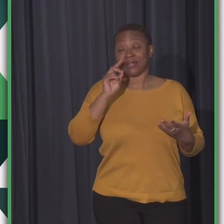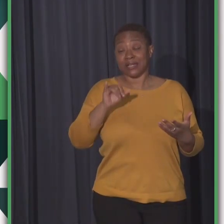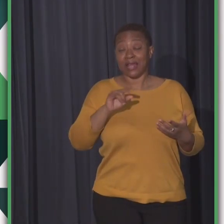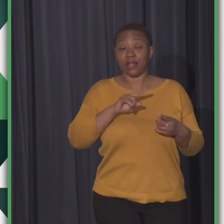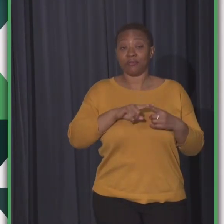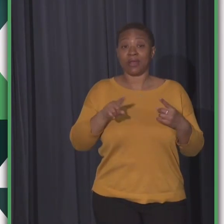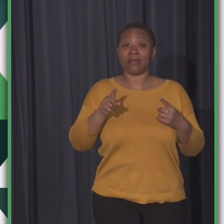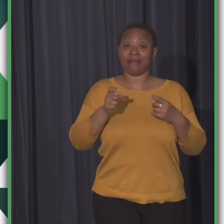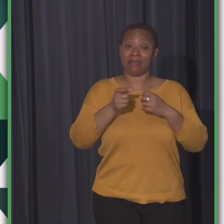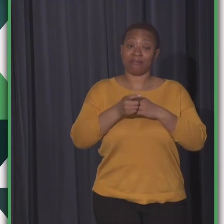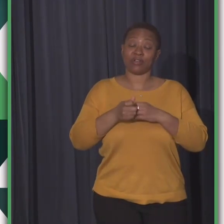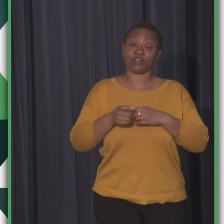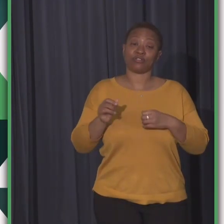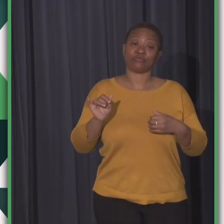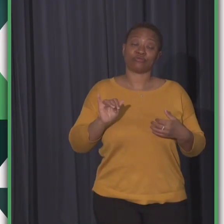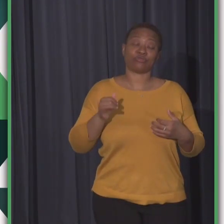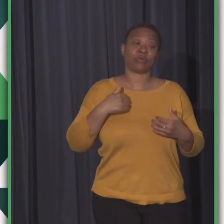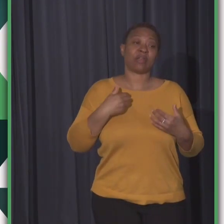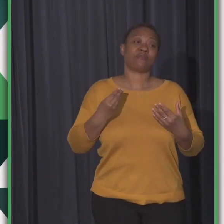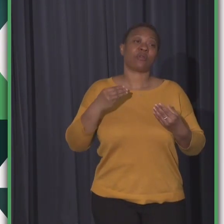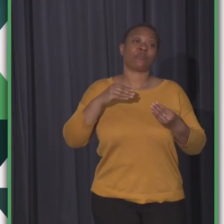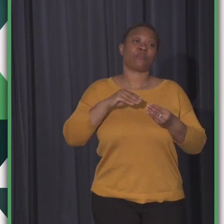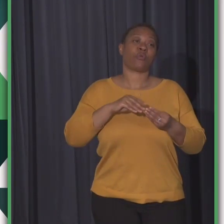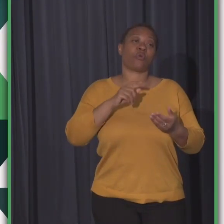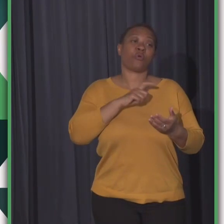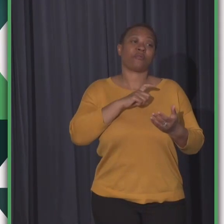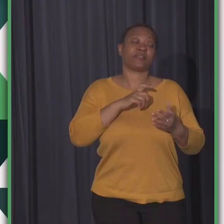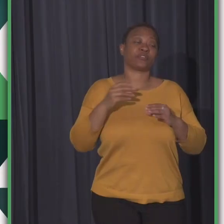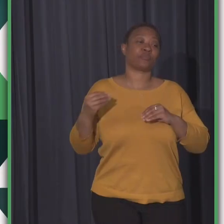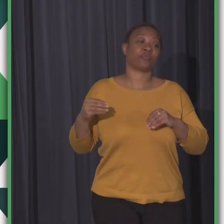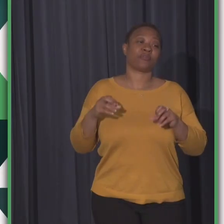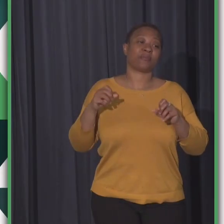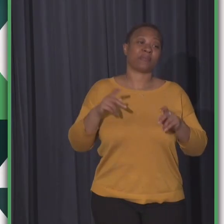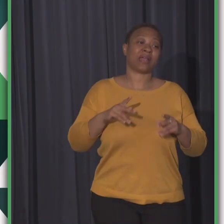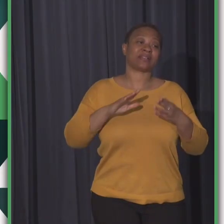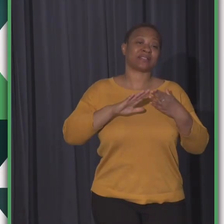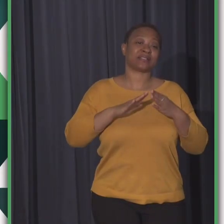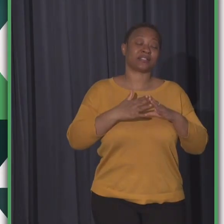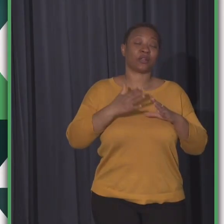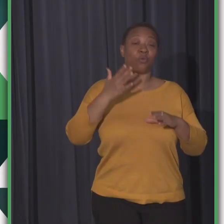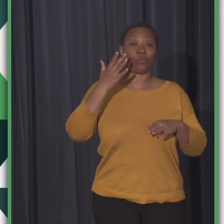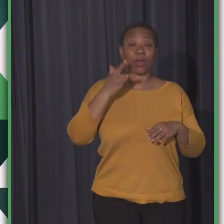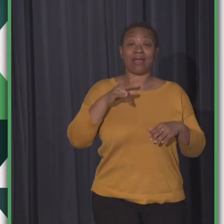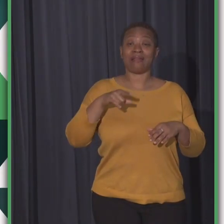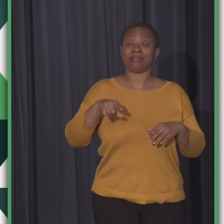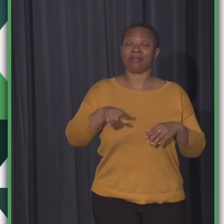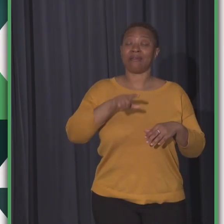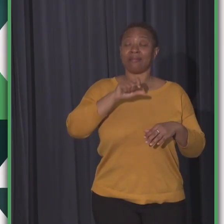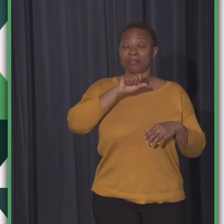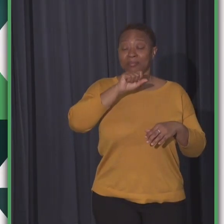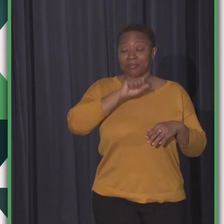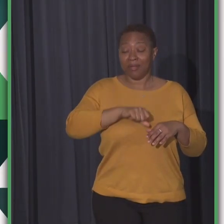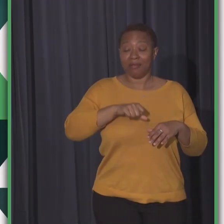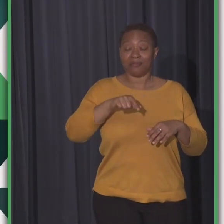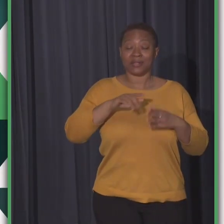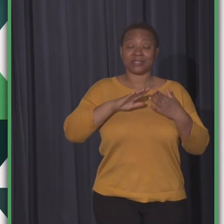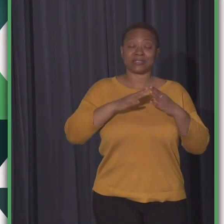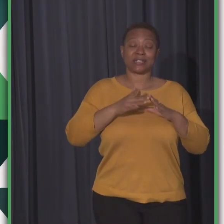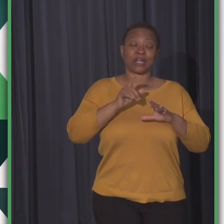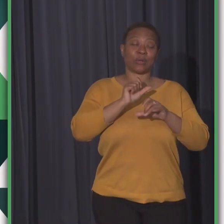say every year, you got more and more officers moving back to the city because they love the city. They work in the